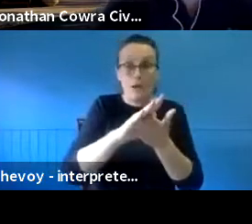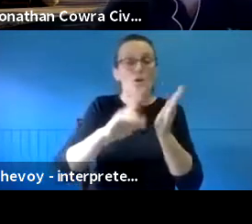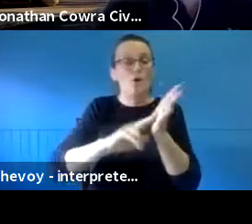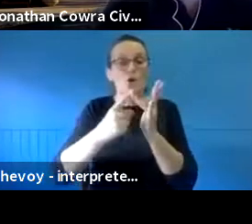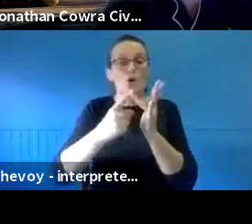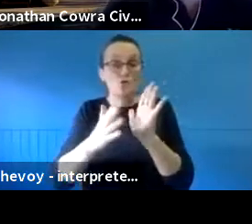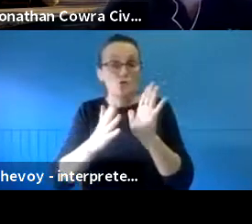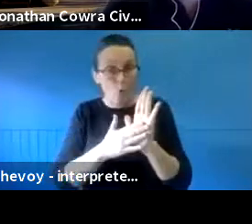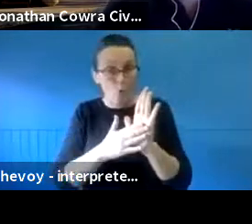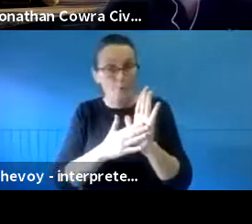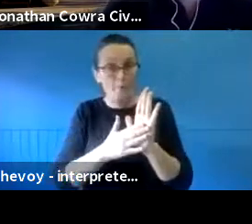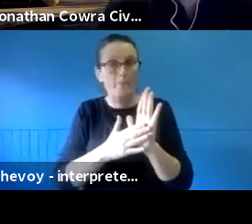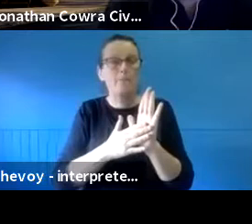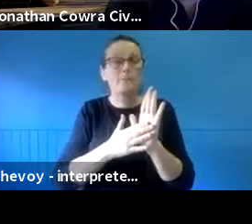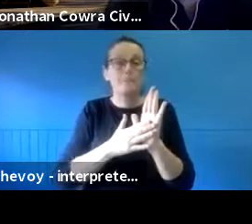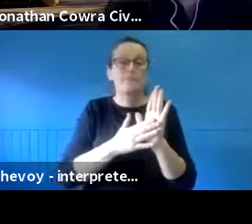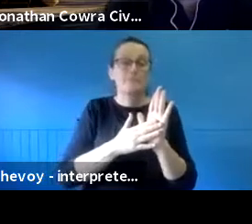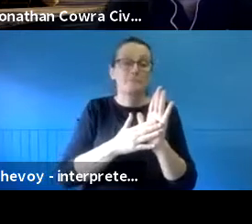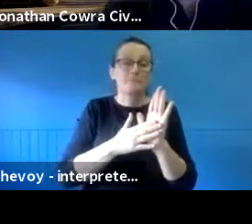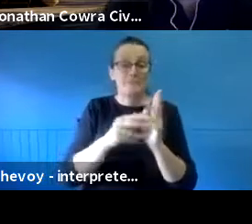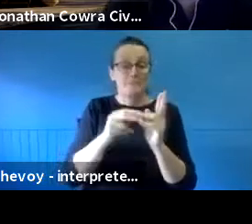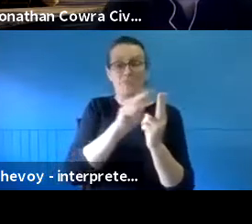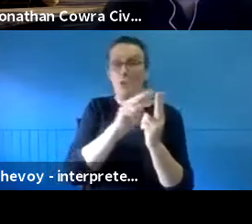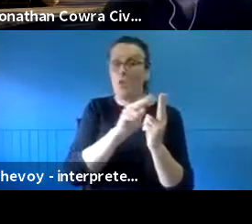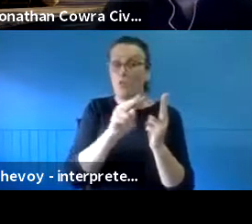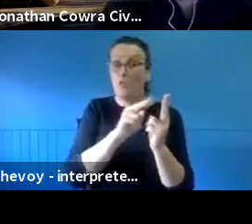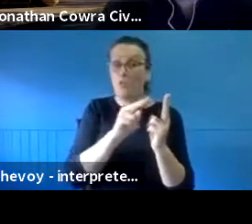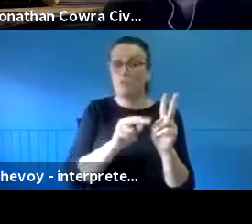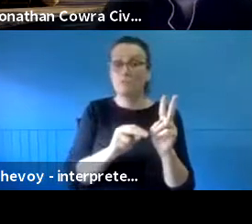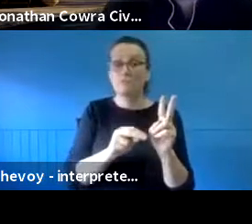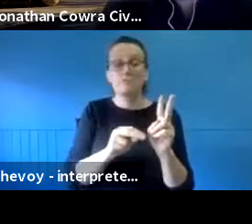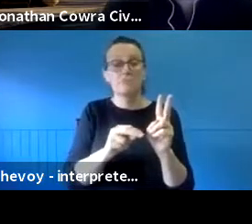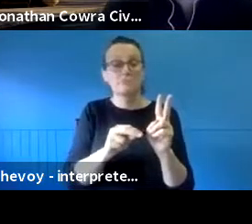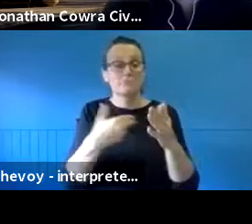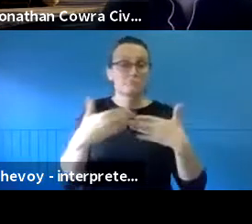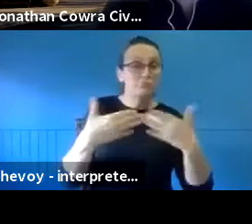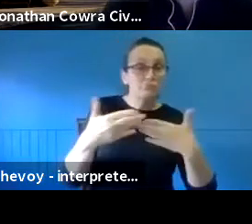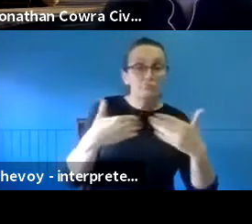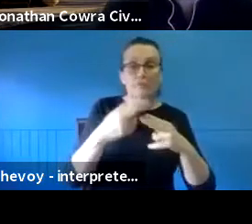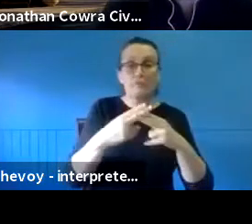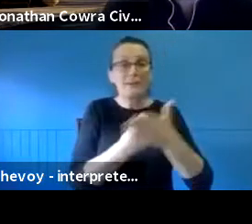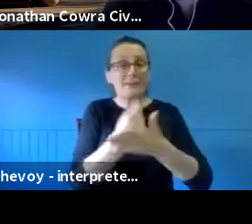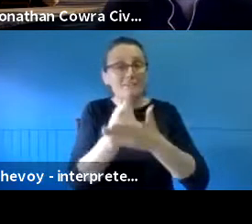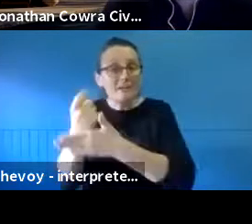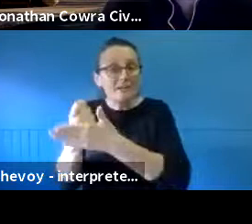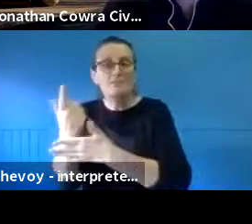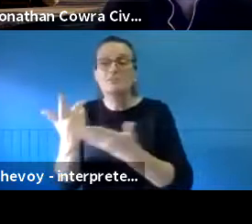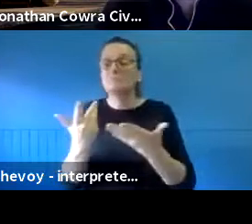from Feral Arts were particularly focused on organising the events and working with